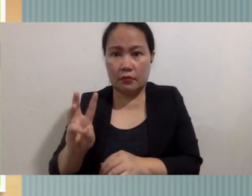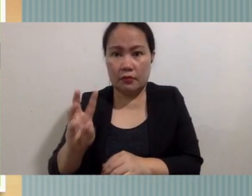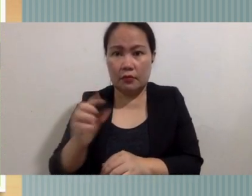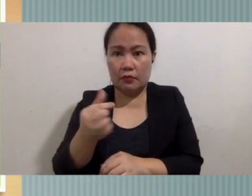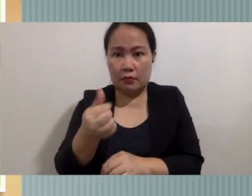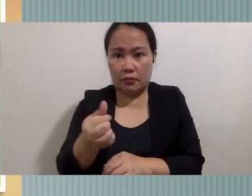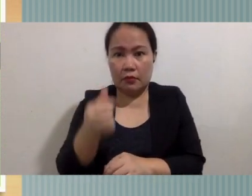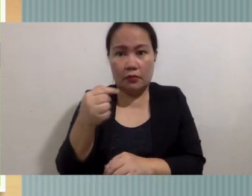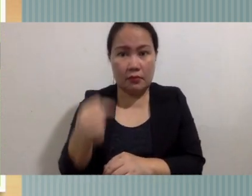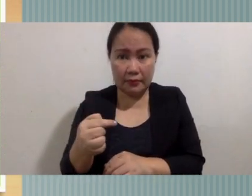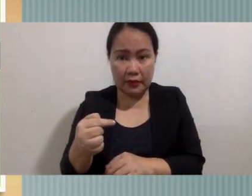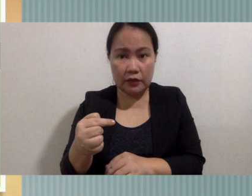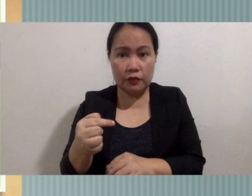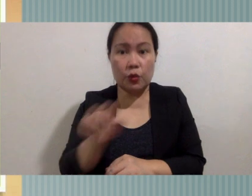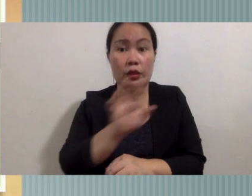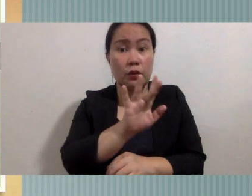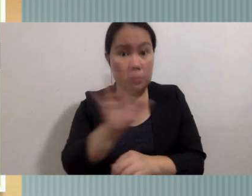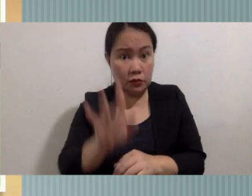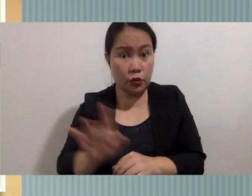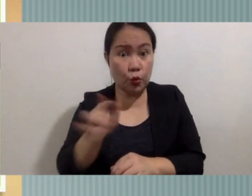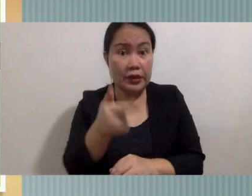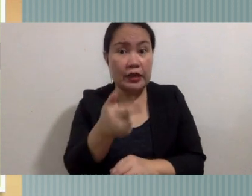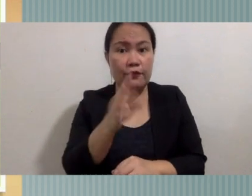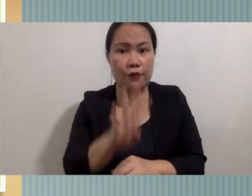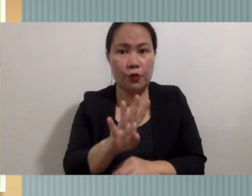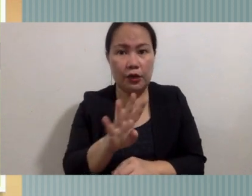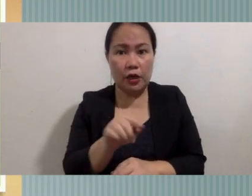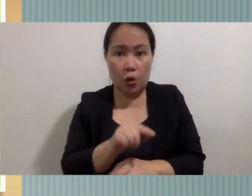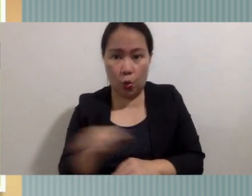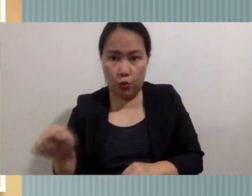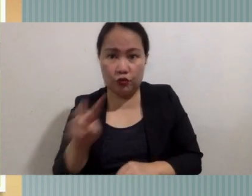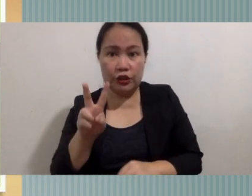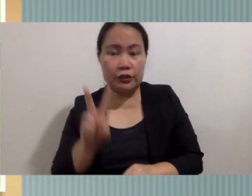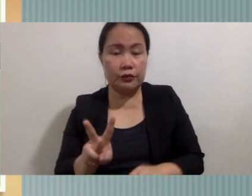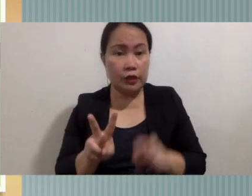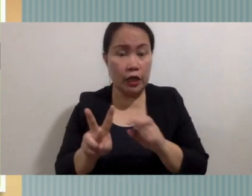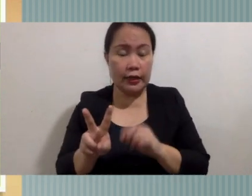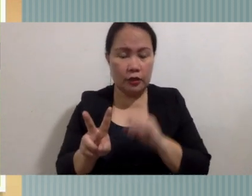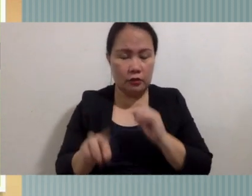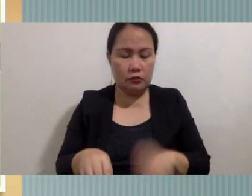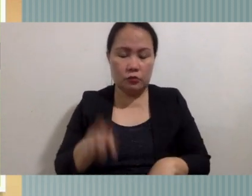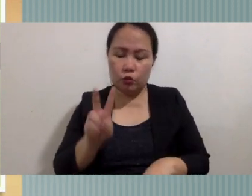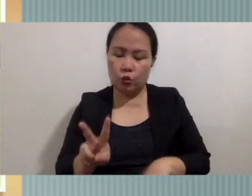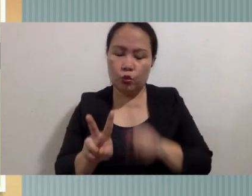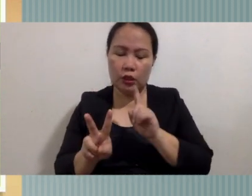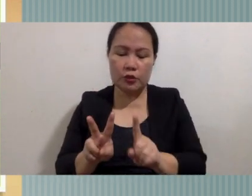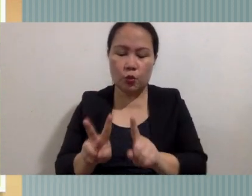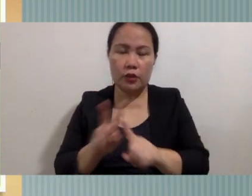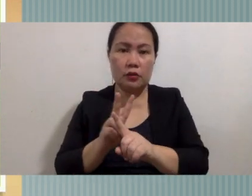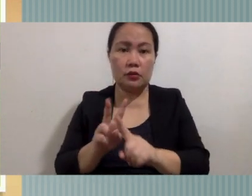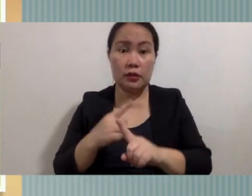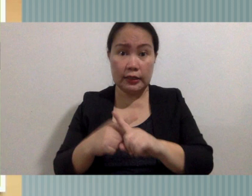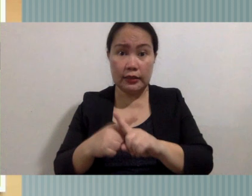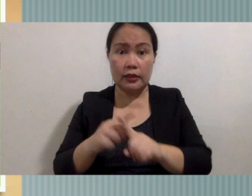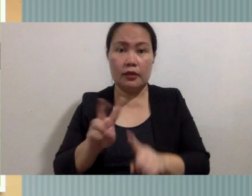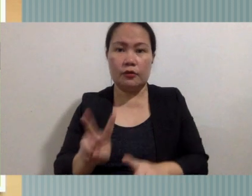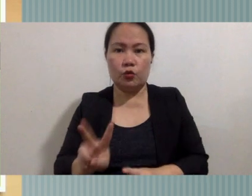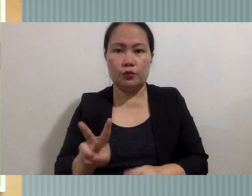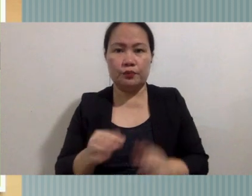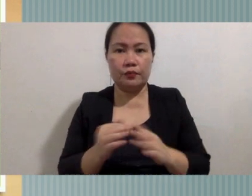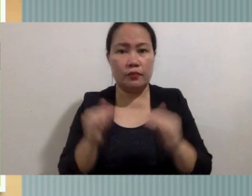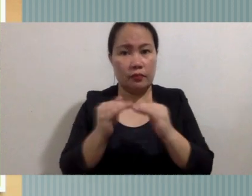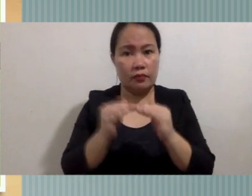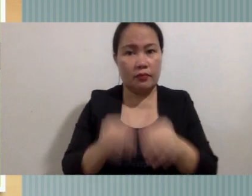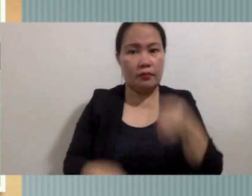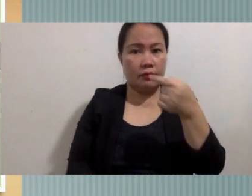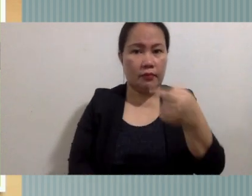So we will have negative 6, positive or negative square root of 24, all over 2. So that is